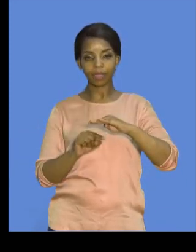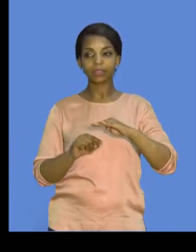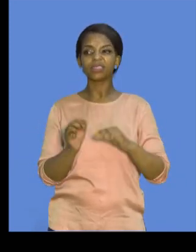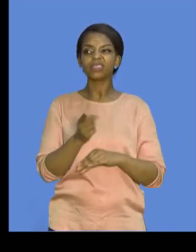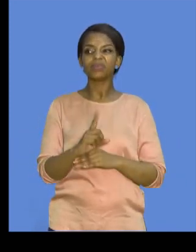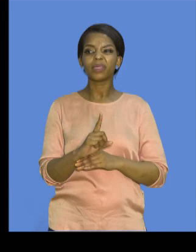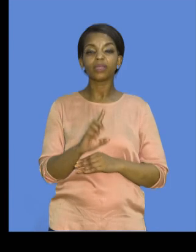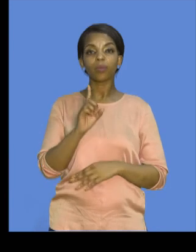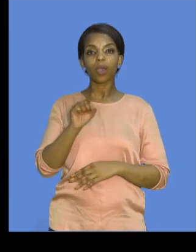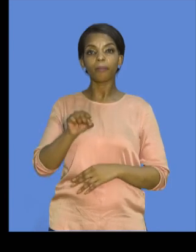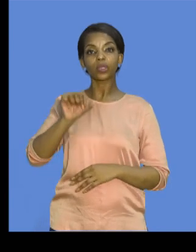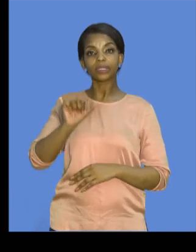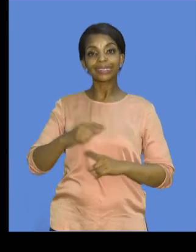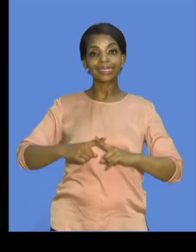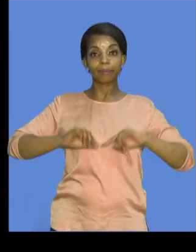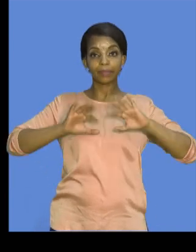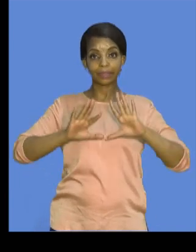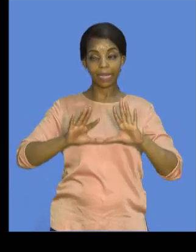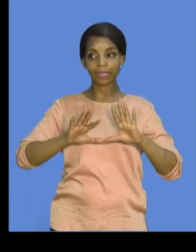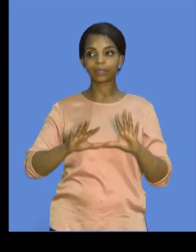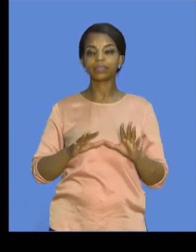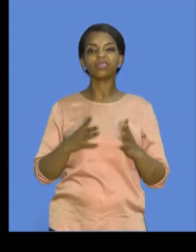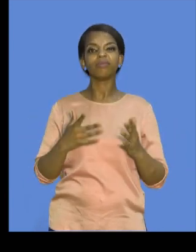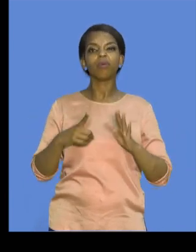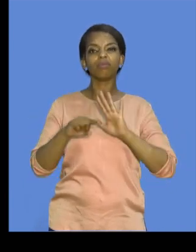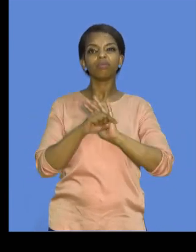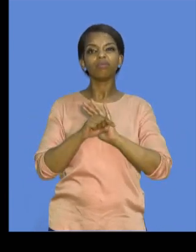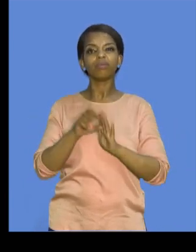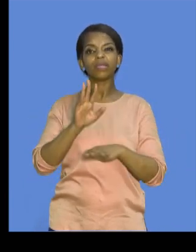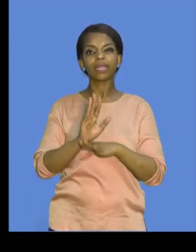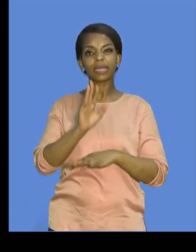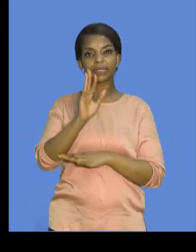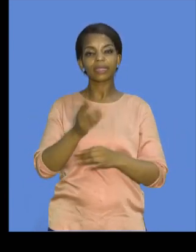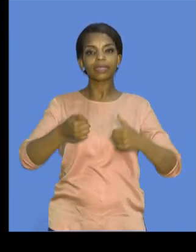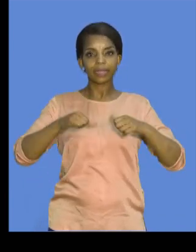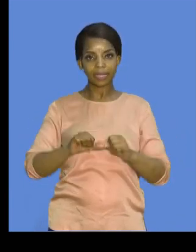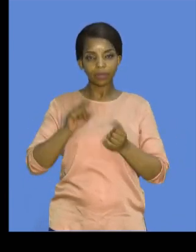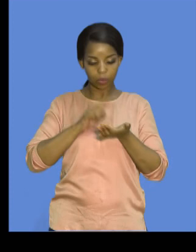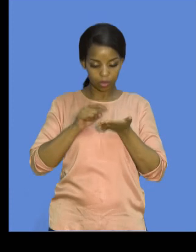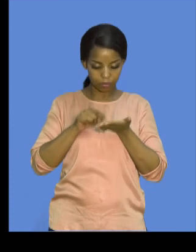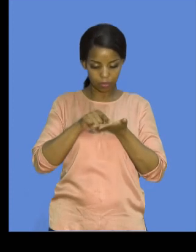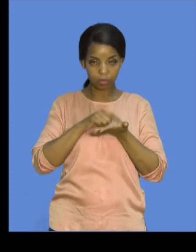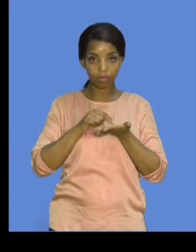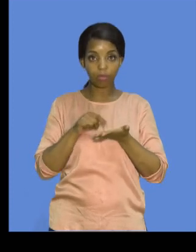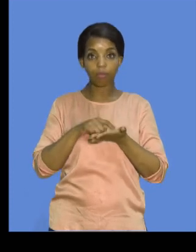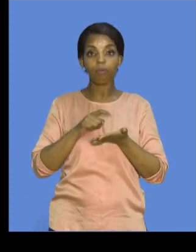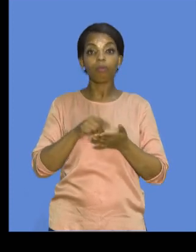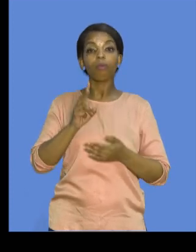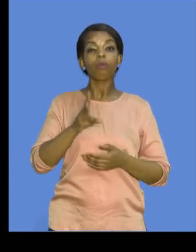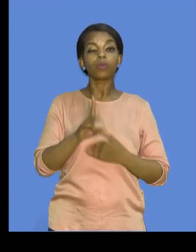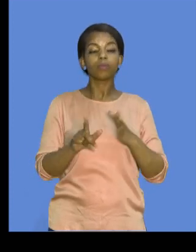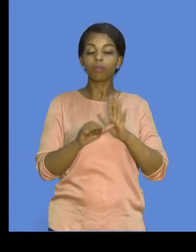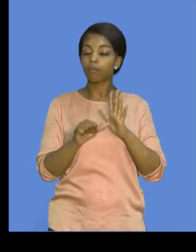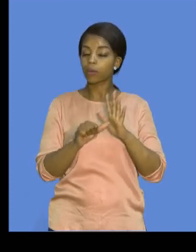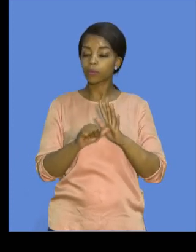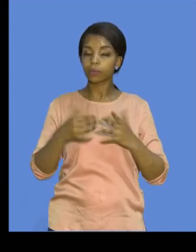10 exponent negative 19, right? So we can then go to our calculator. What is also important is that the number